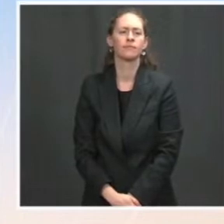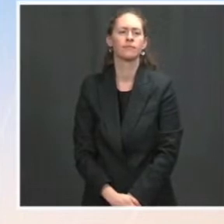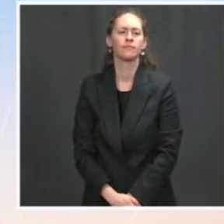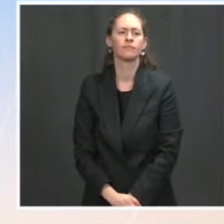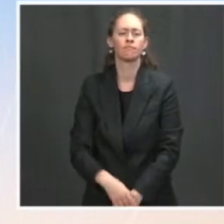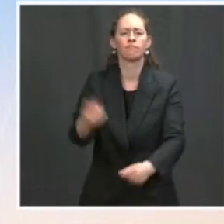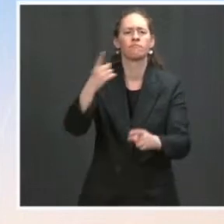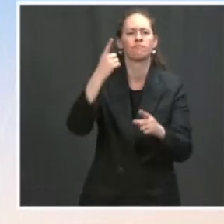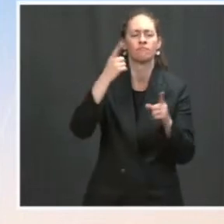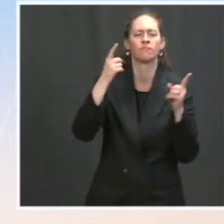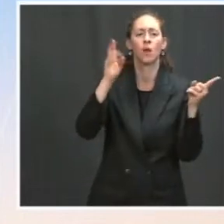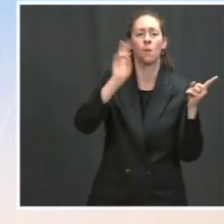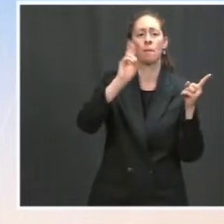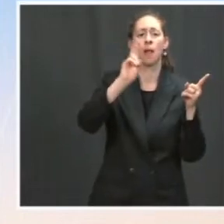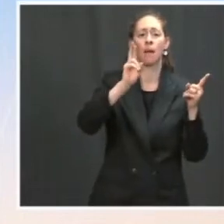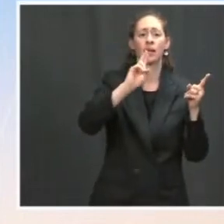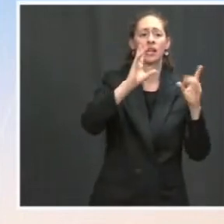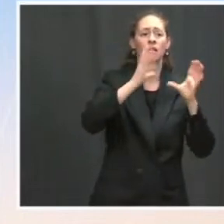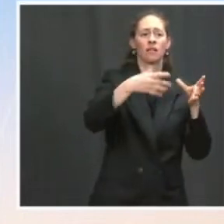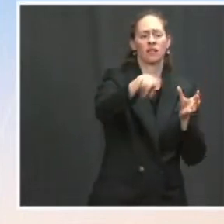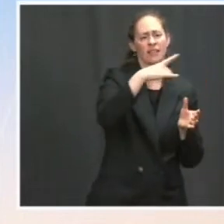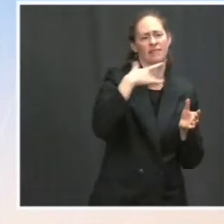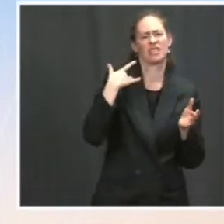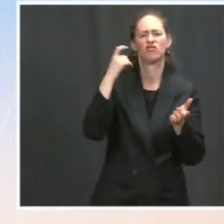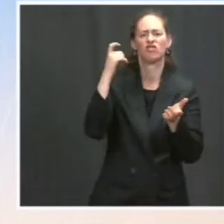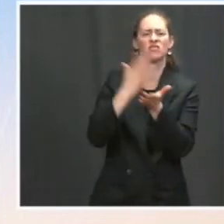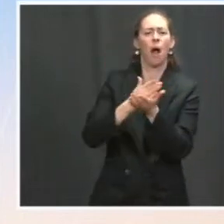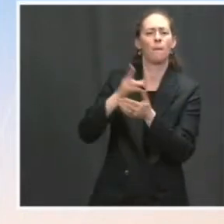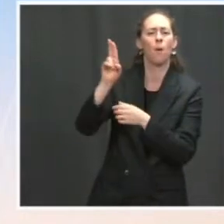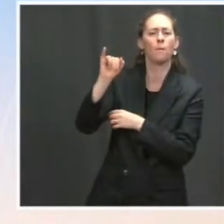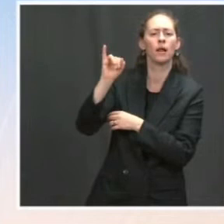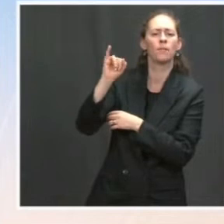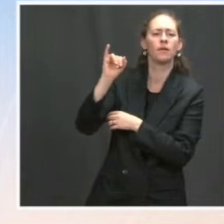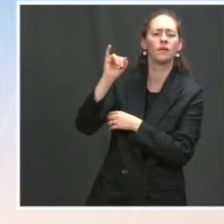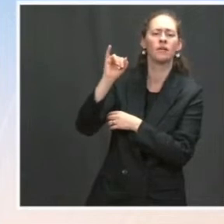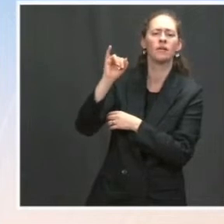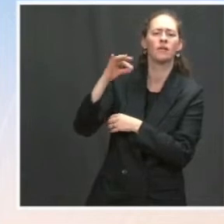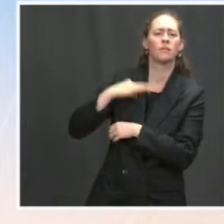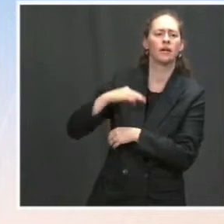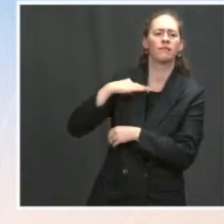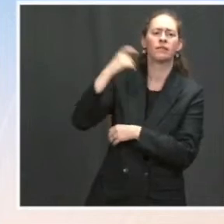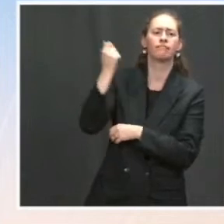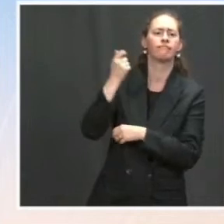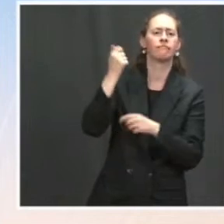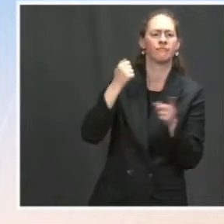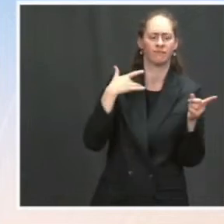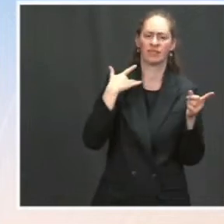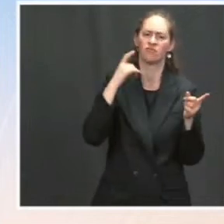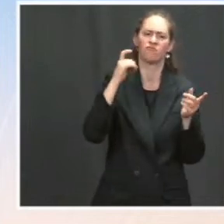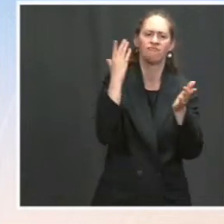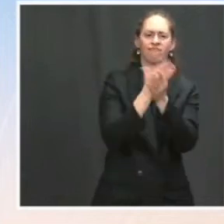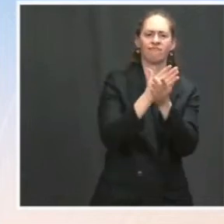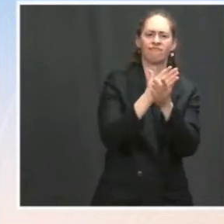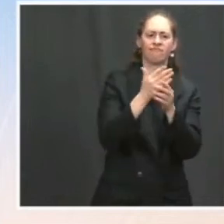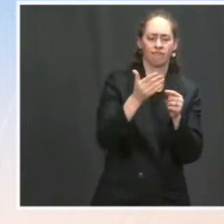earlier than the current plan, which I think is the end of September, and use that money